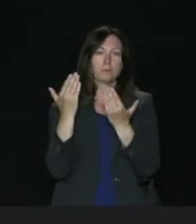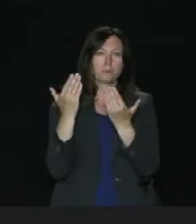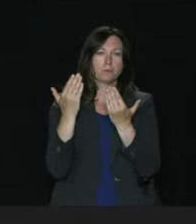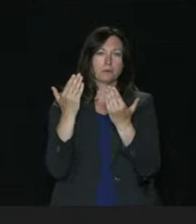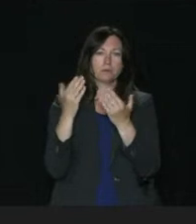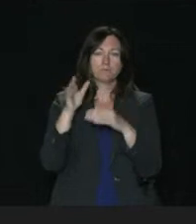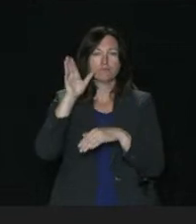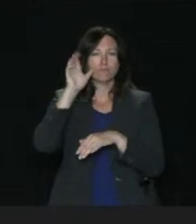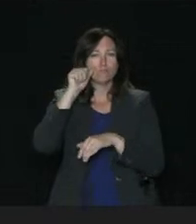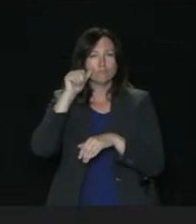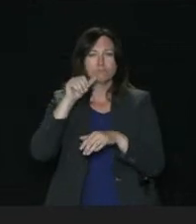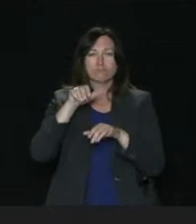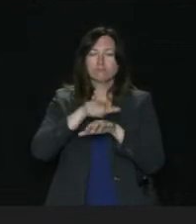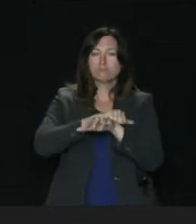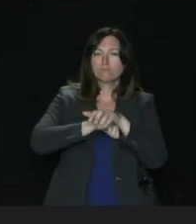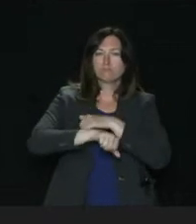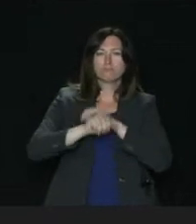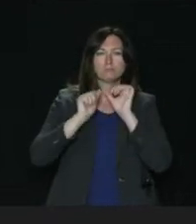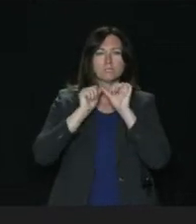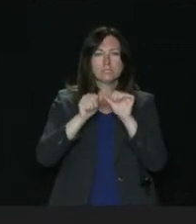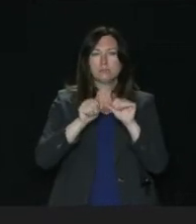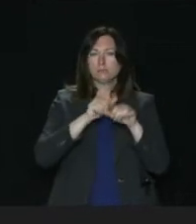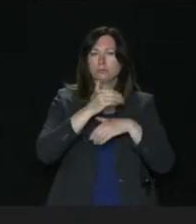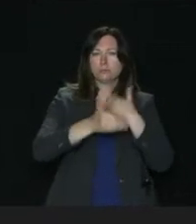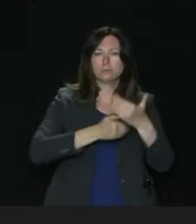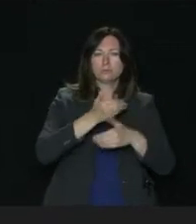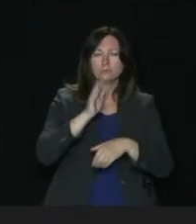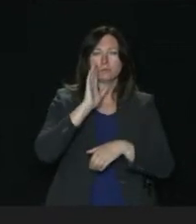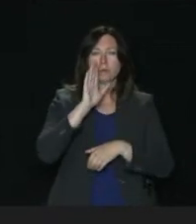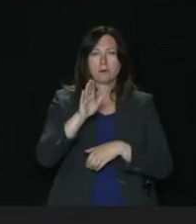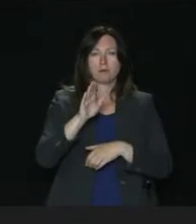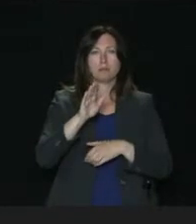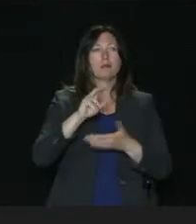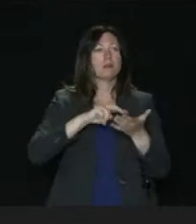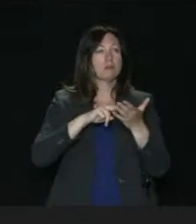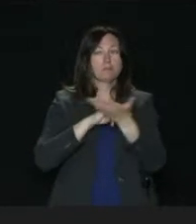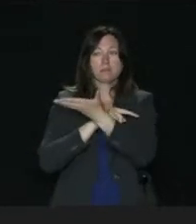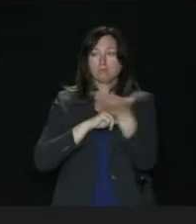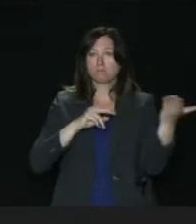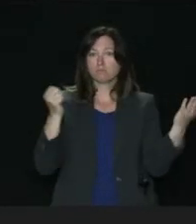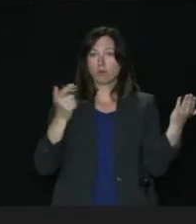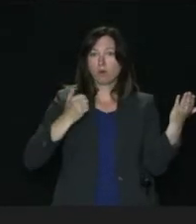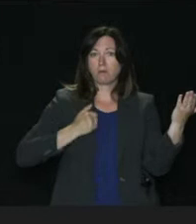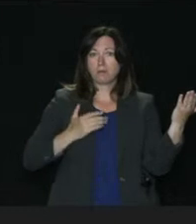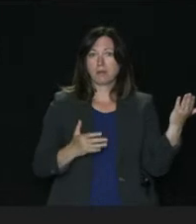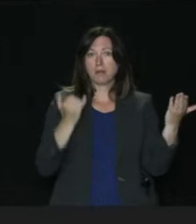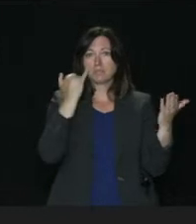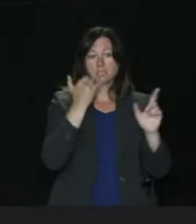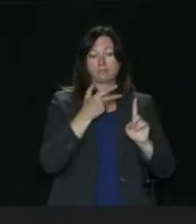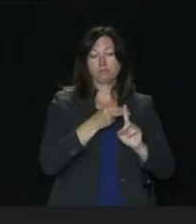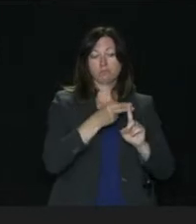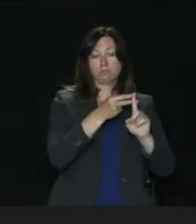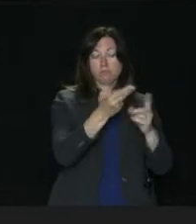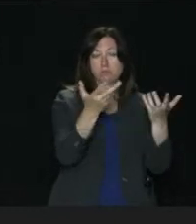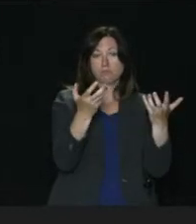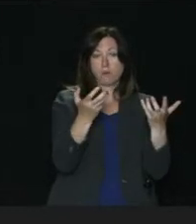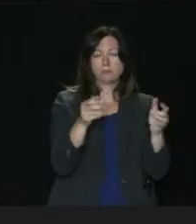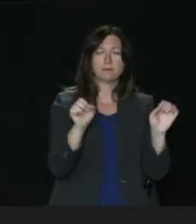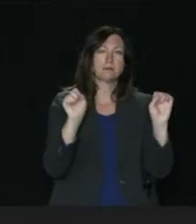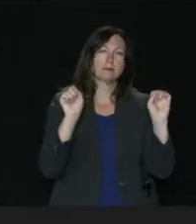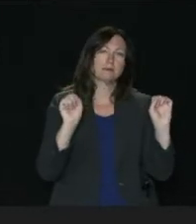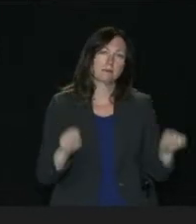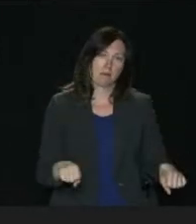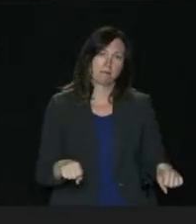work until there are enough vaccines for Canadians to be fully vaccinated in the